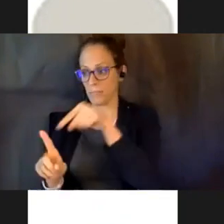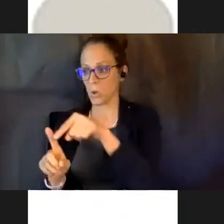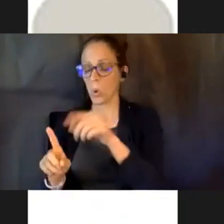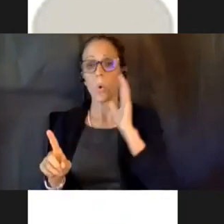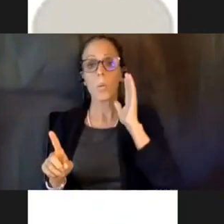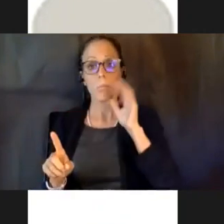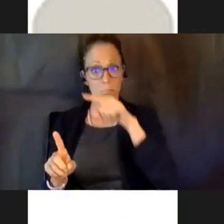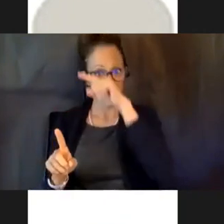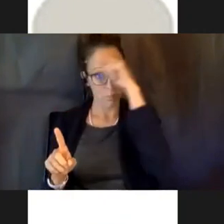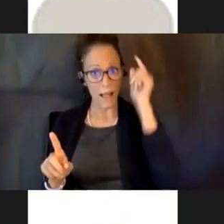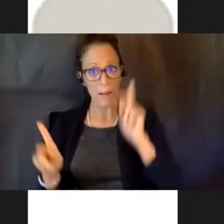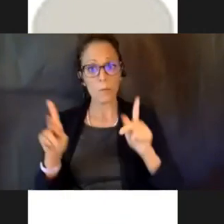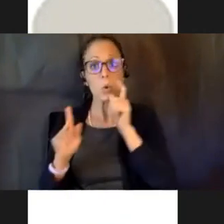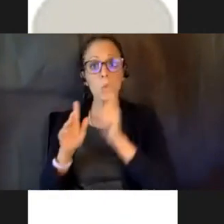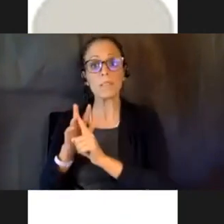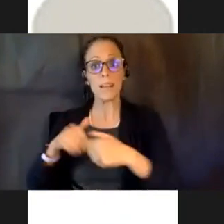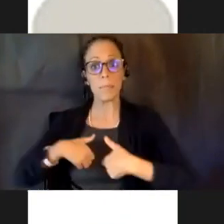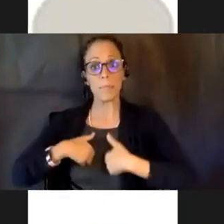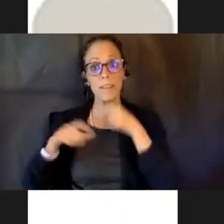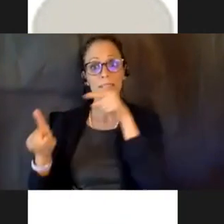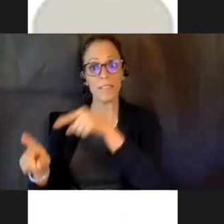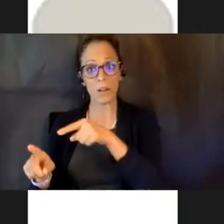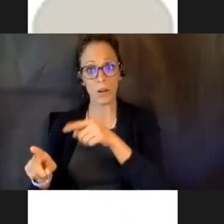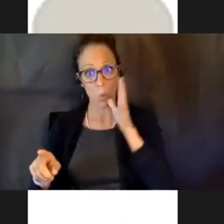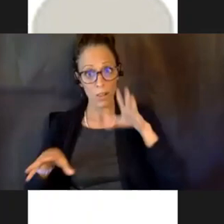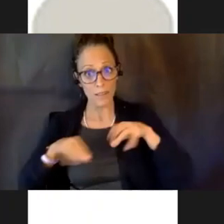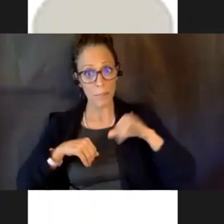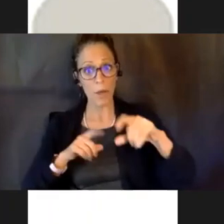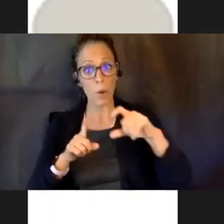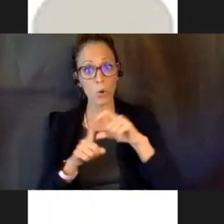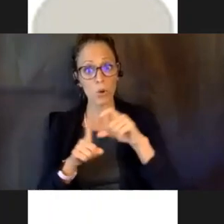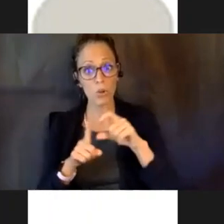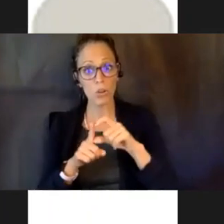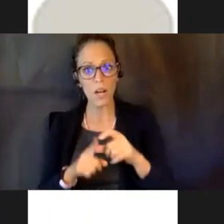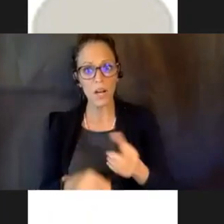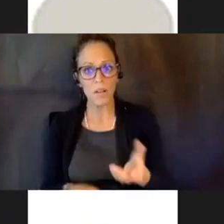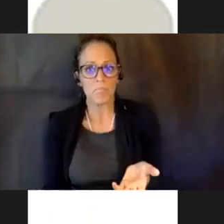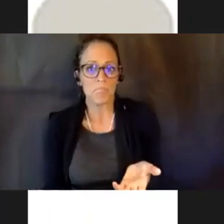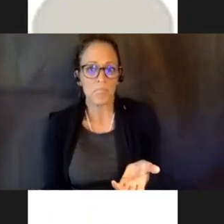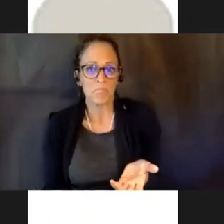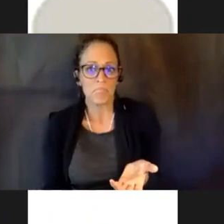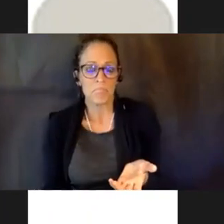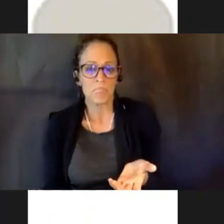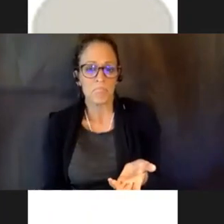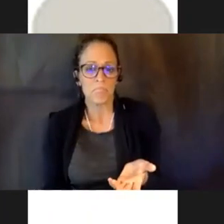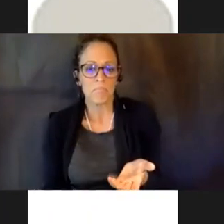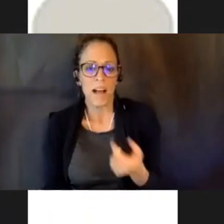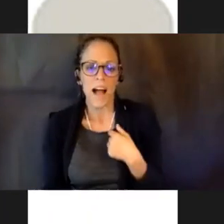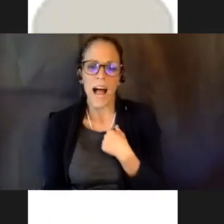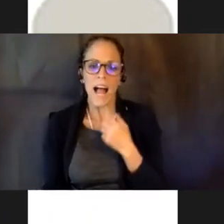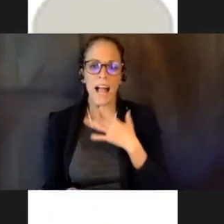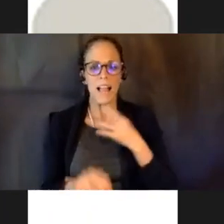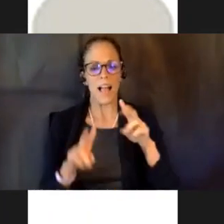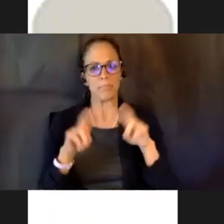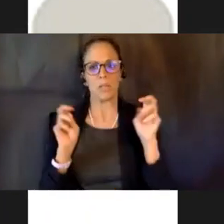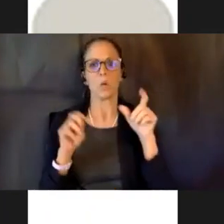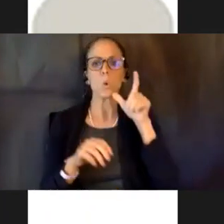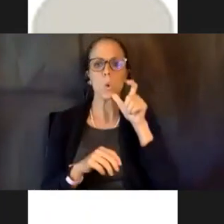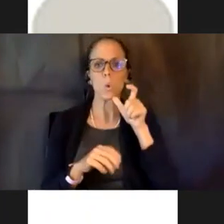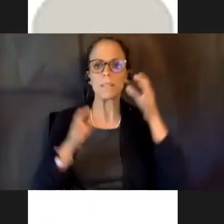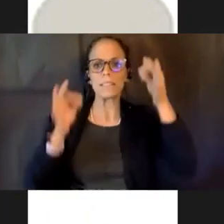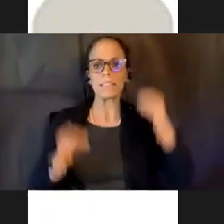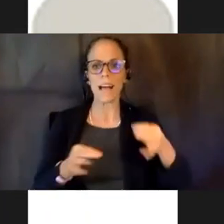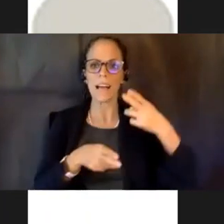fugitives. You know, it's interesting whoever gets to do the naming and the claiming. Mm-hmm. You know, were they